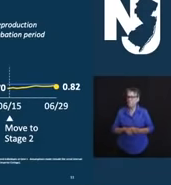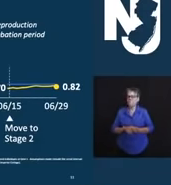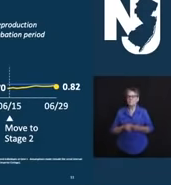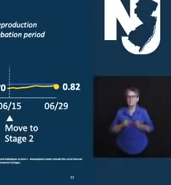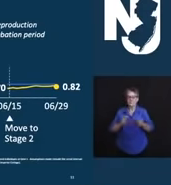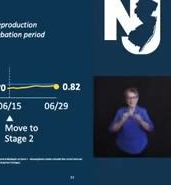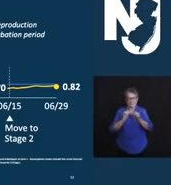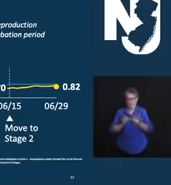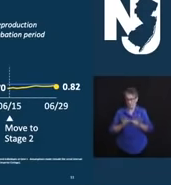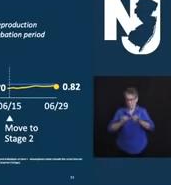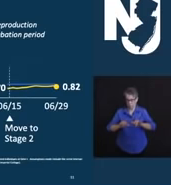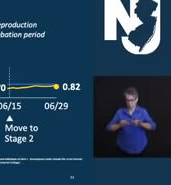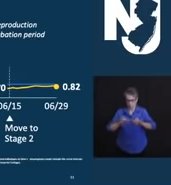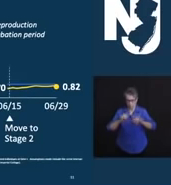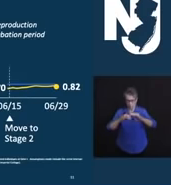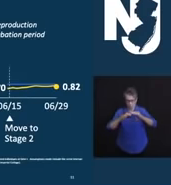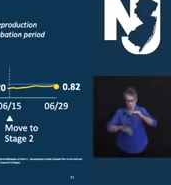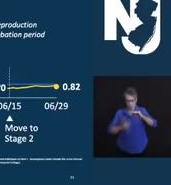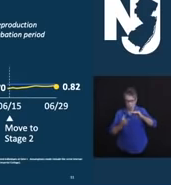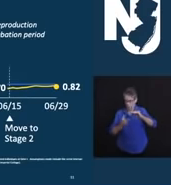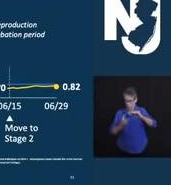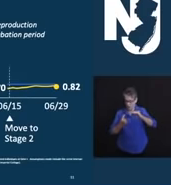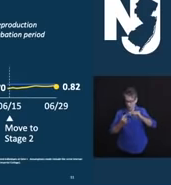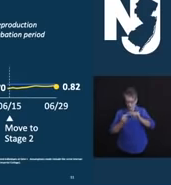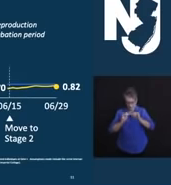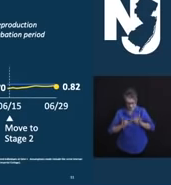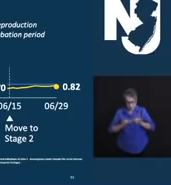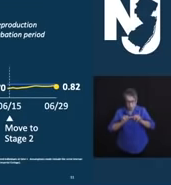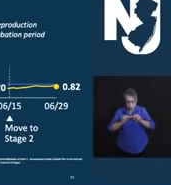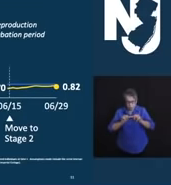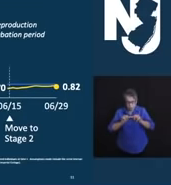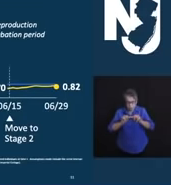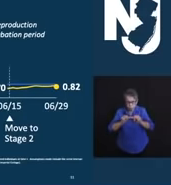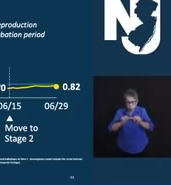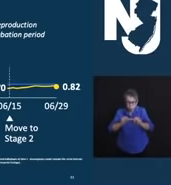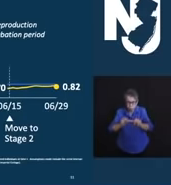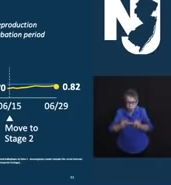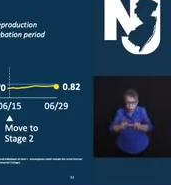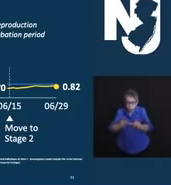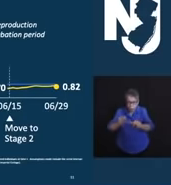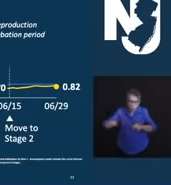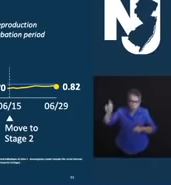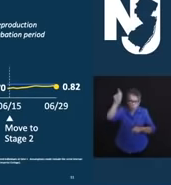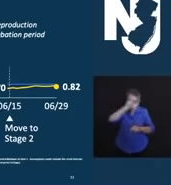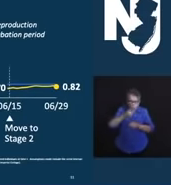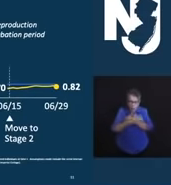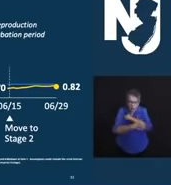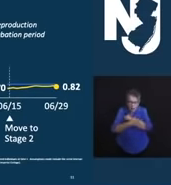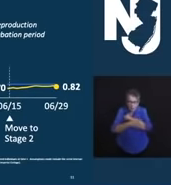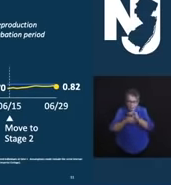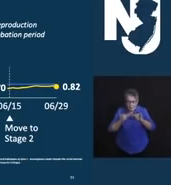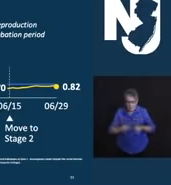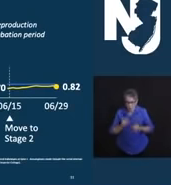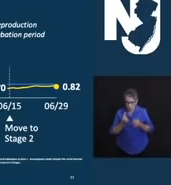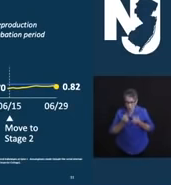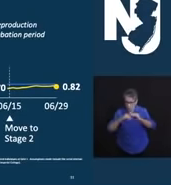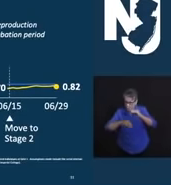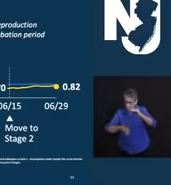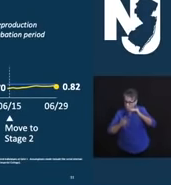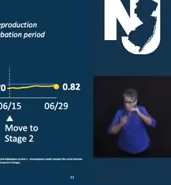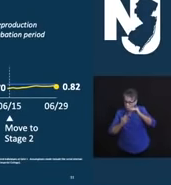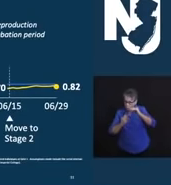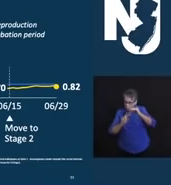us our best picture of how COVID-19 continues to spread, and they're the most important